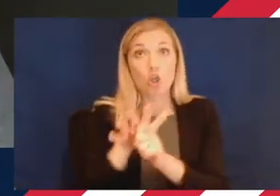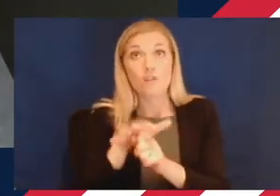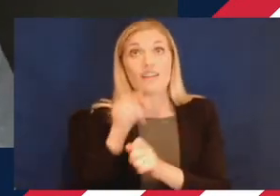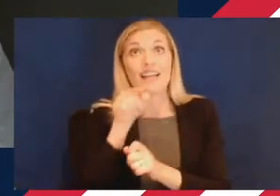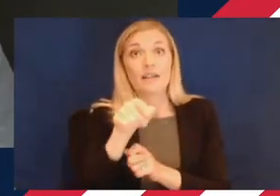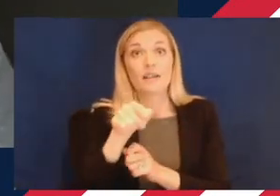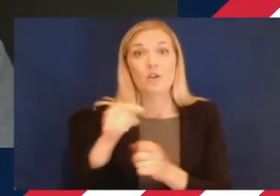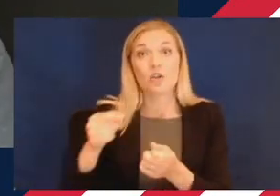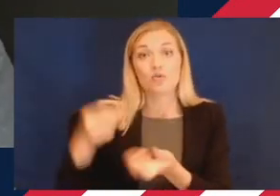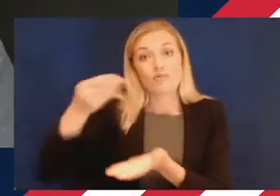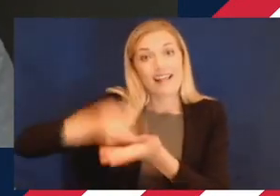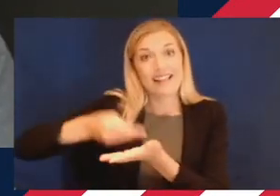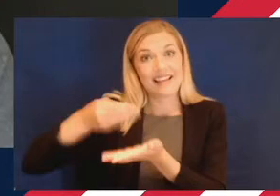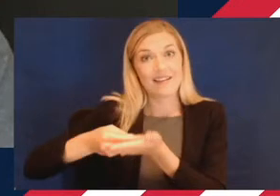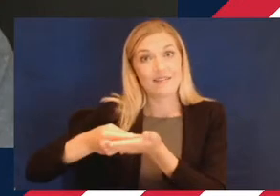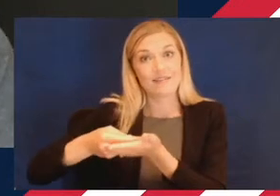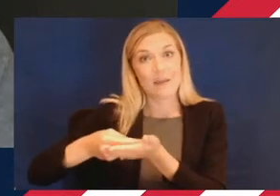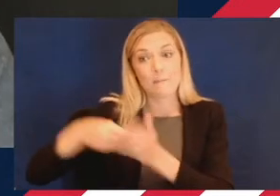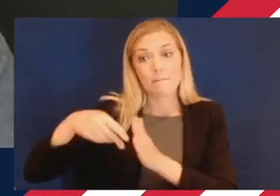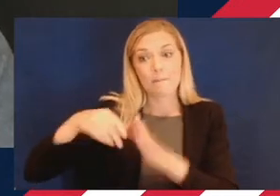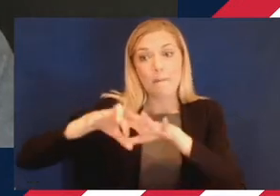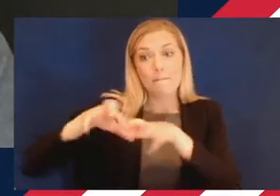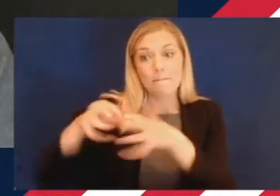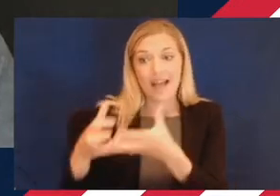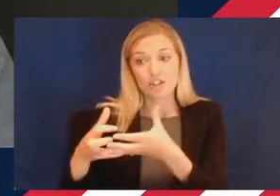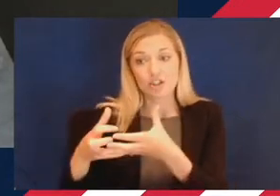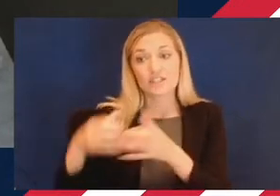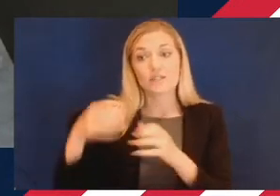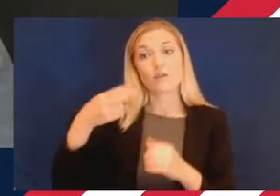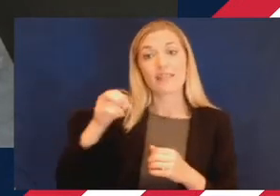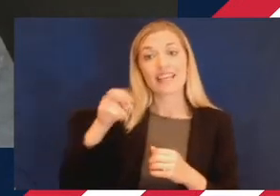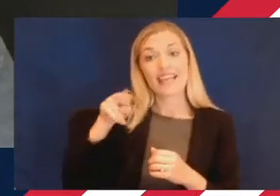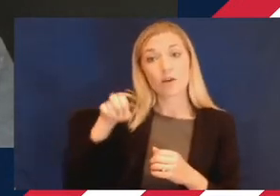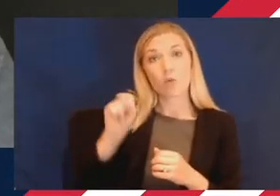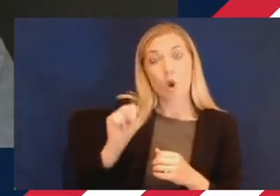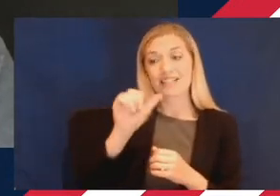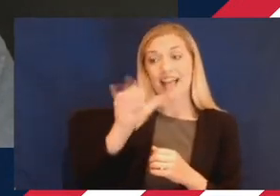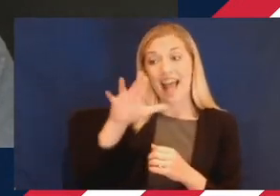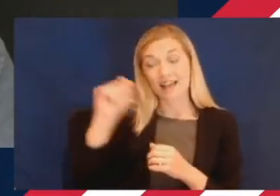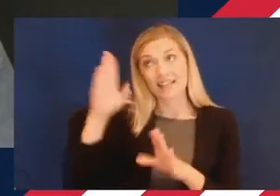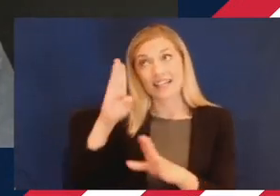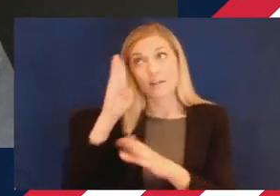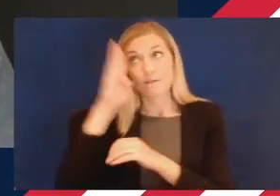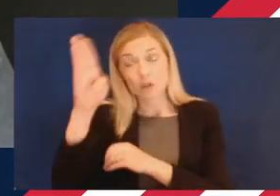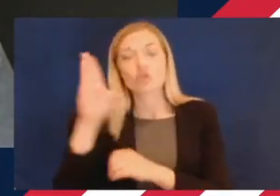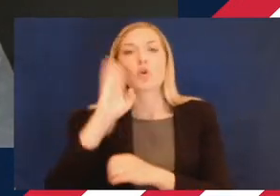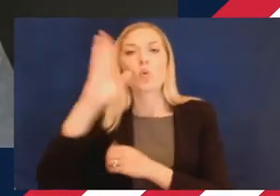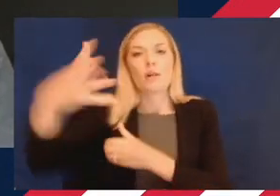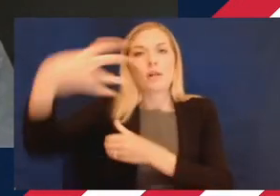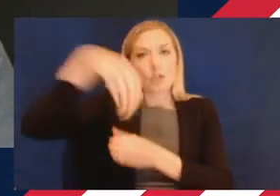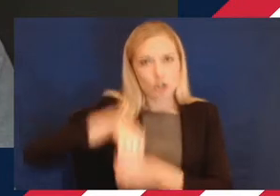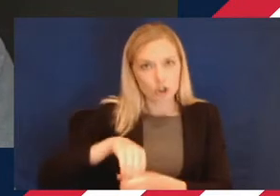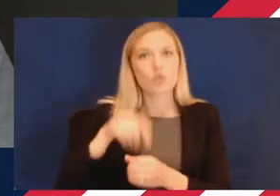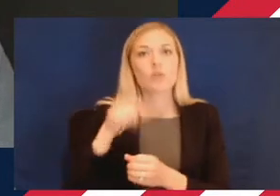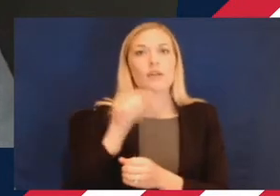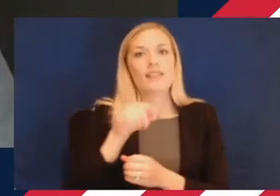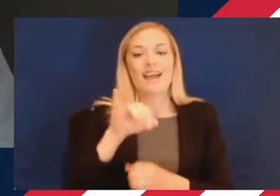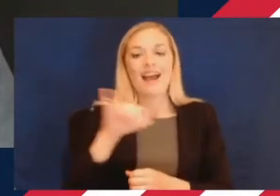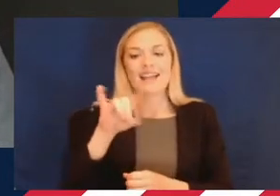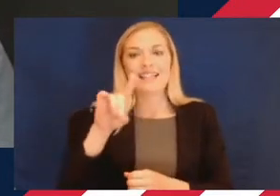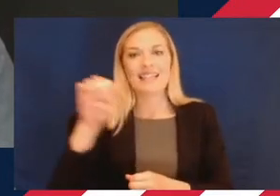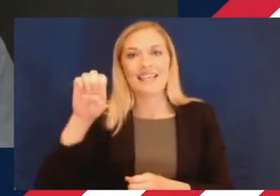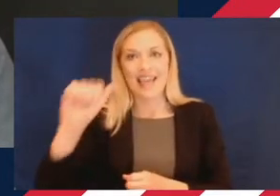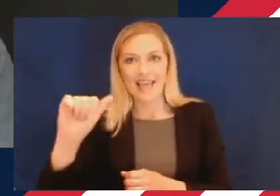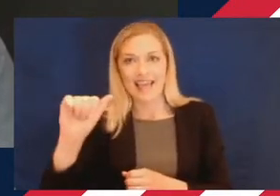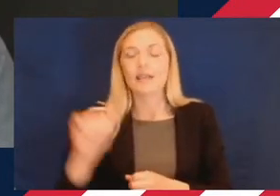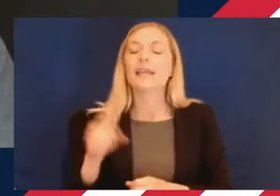us ensure that students with disability continue to receive vital supports and services. It is time for the Senate to stop stalling, especially if we